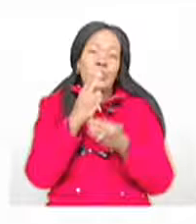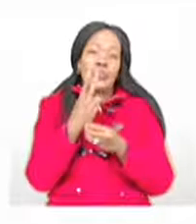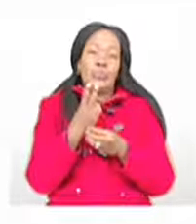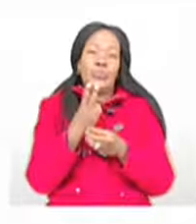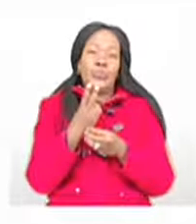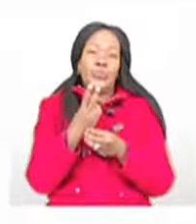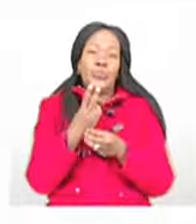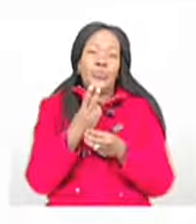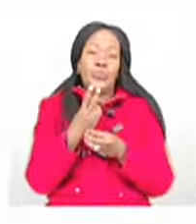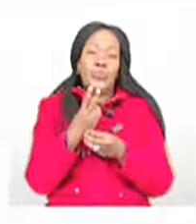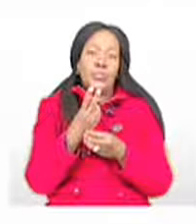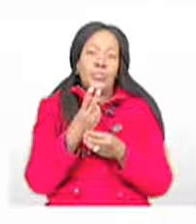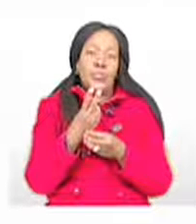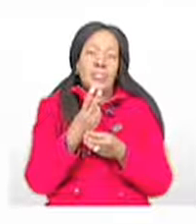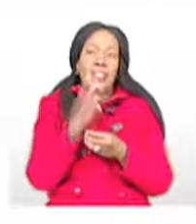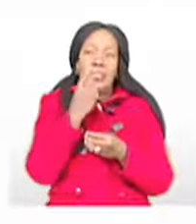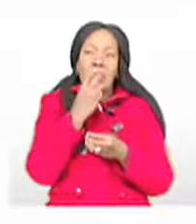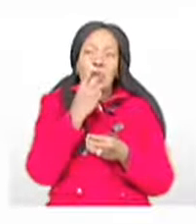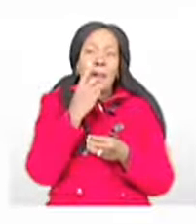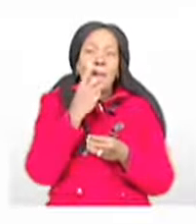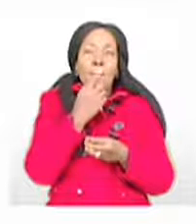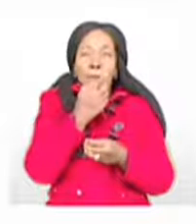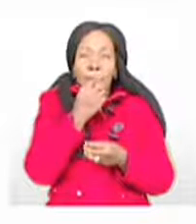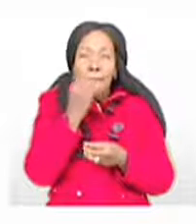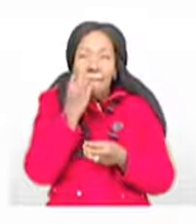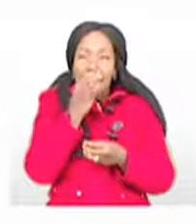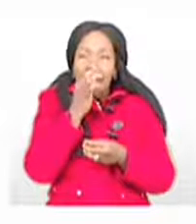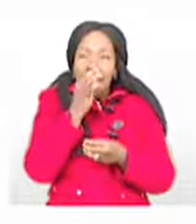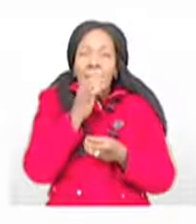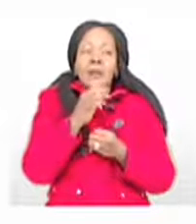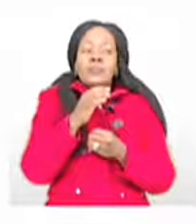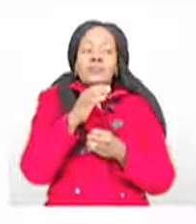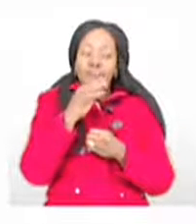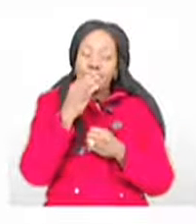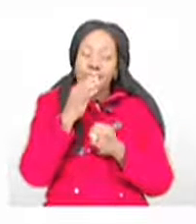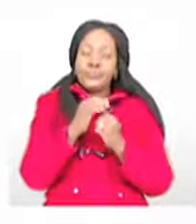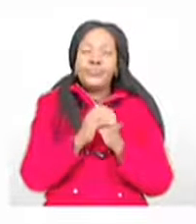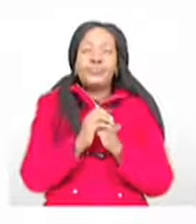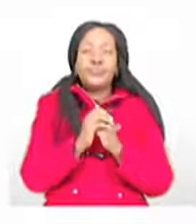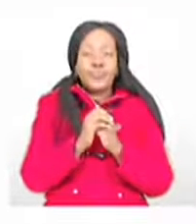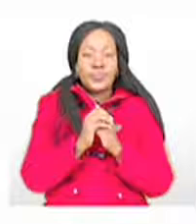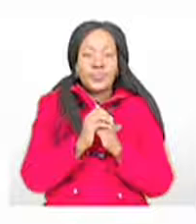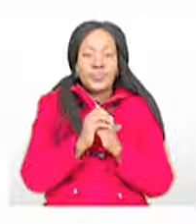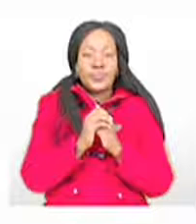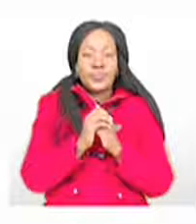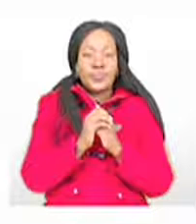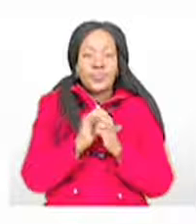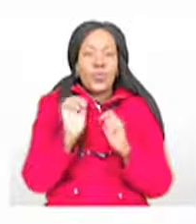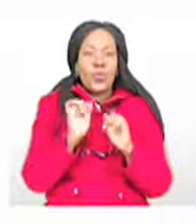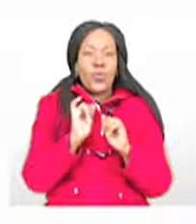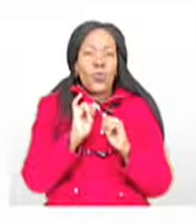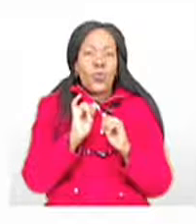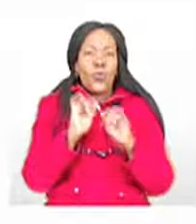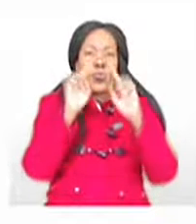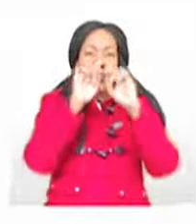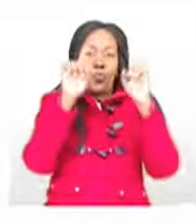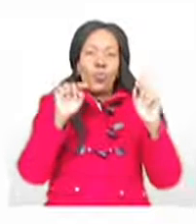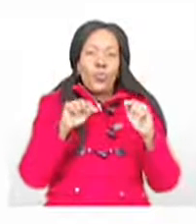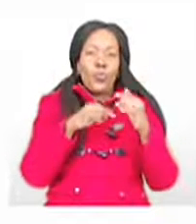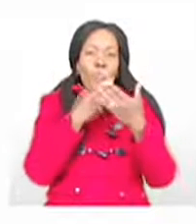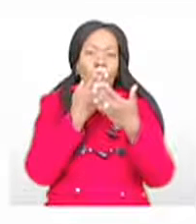he is trying to smell and taste the mouse. So which picture